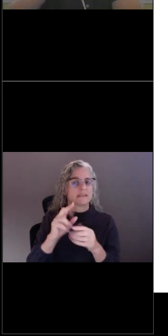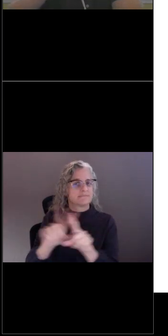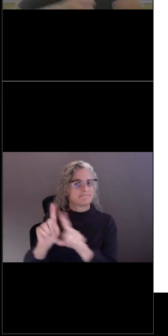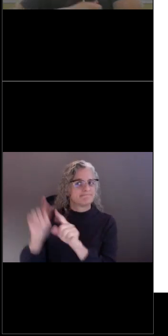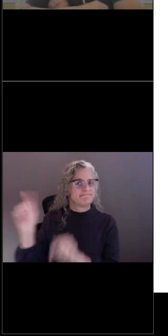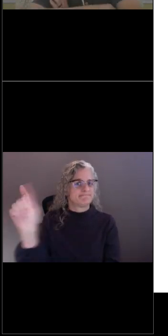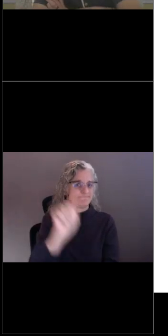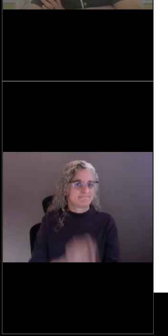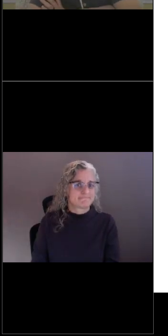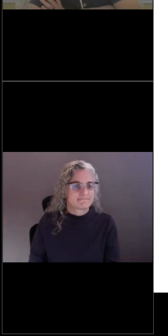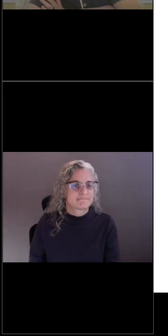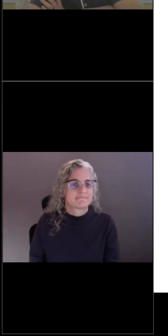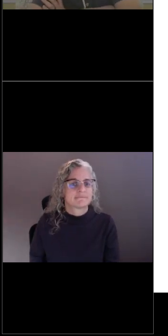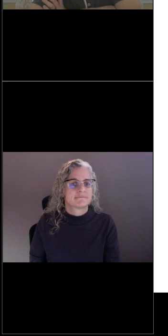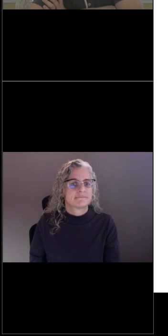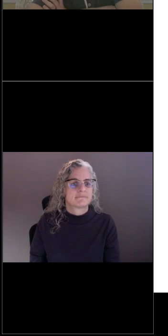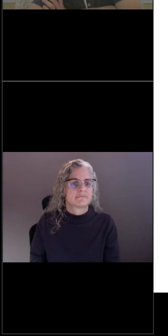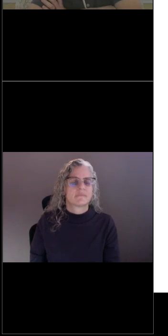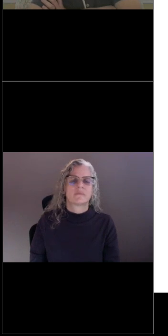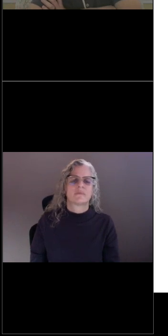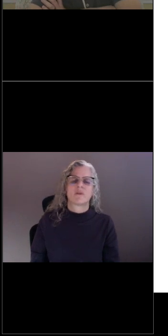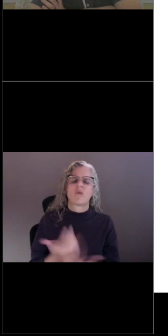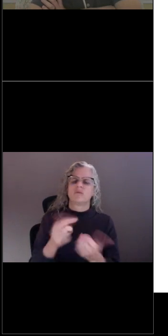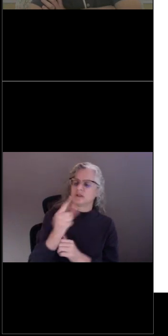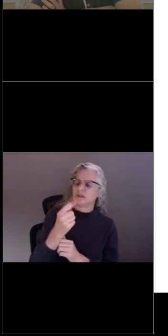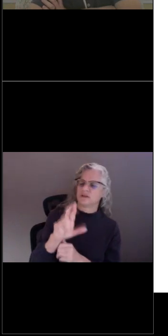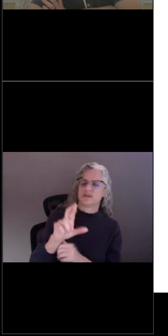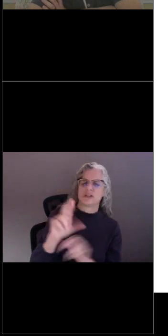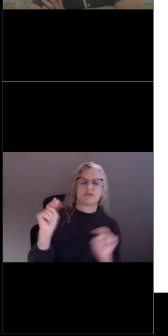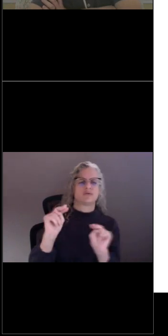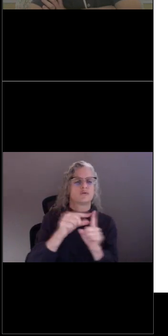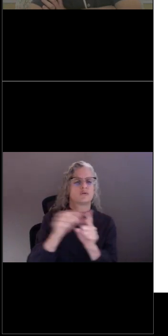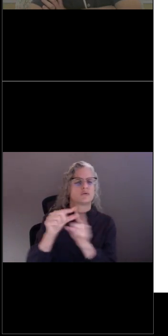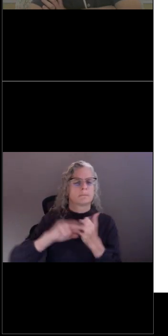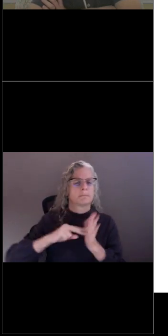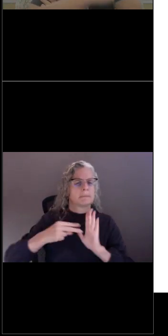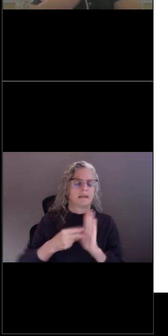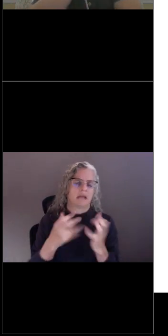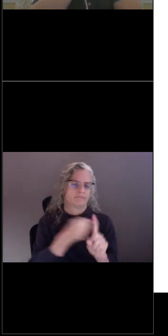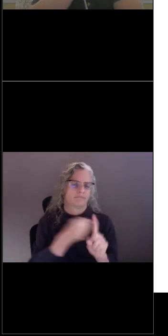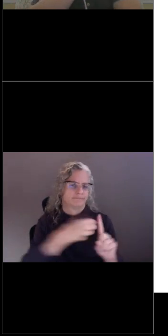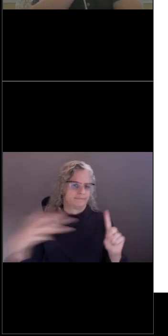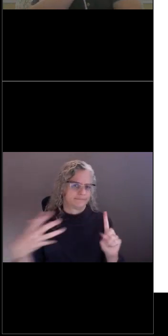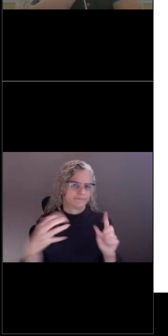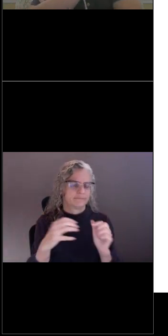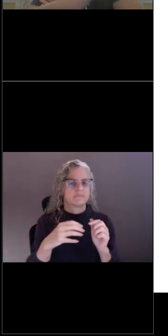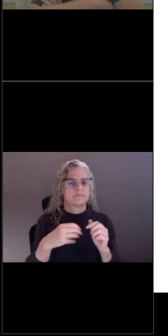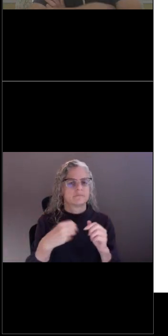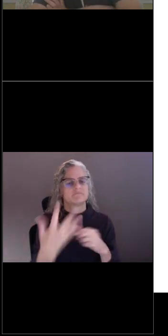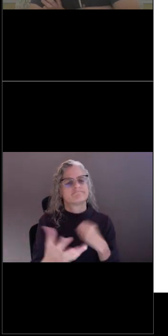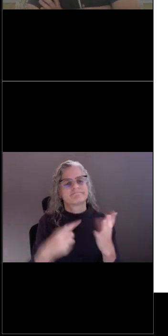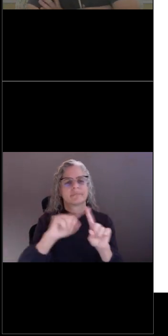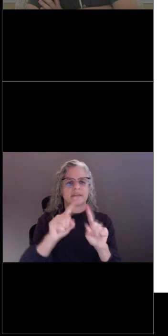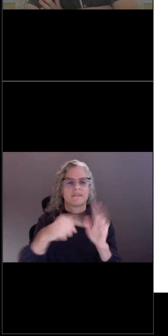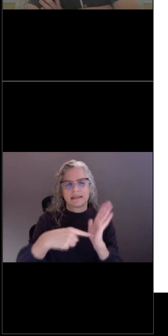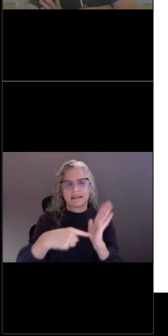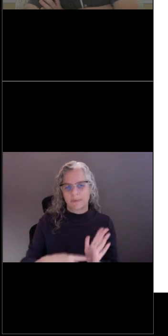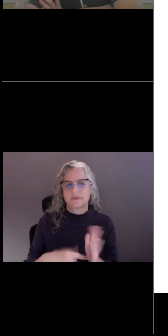So let's take a look at some of these in a little more detail with some kind of examples, and I'm sure we